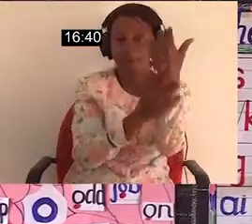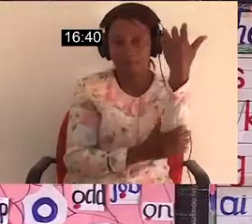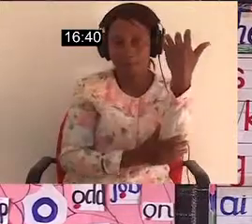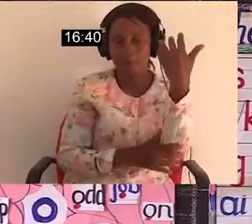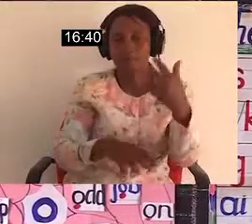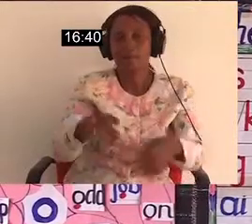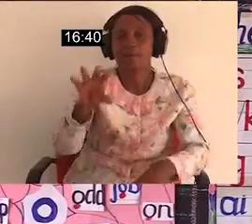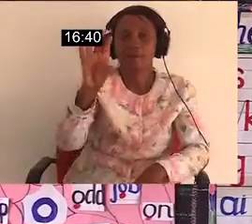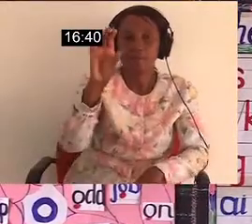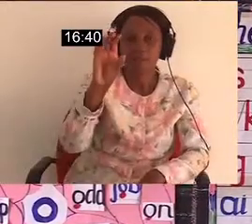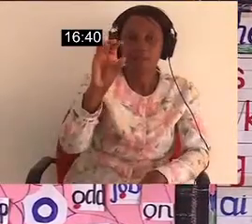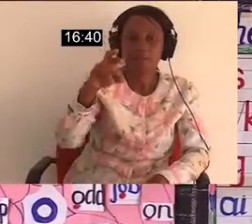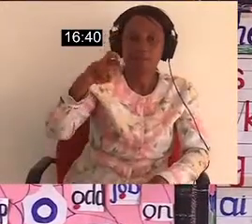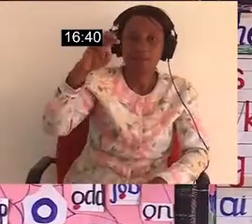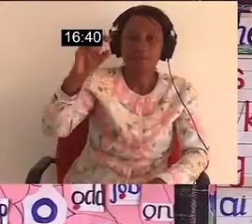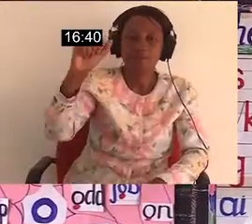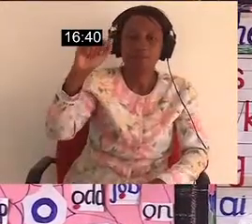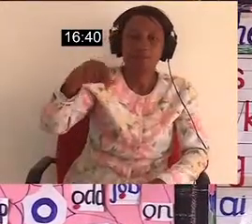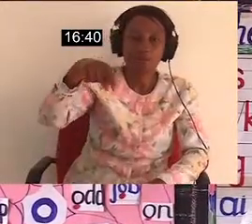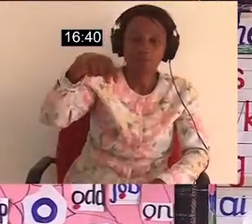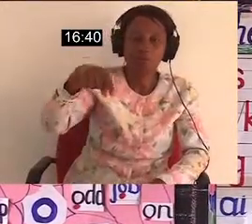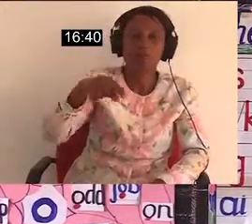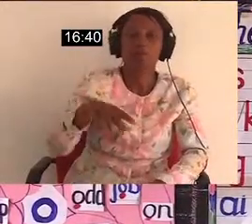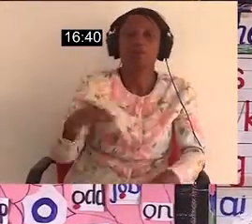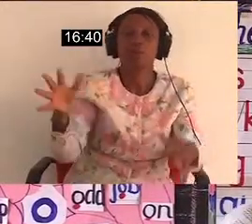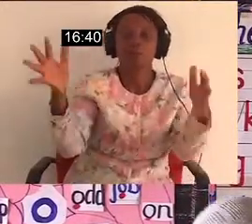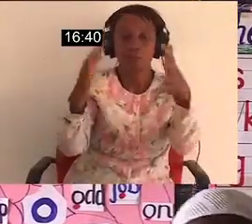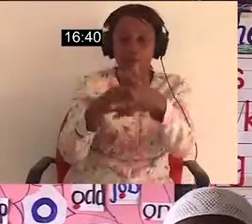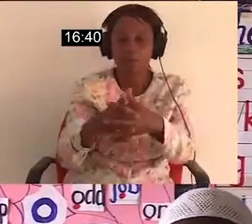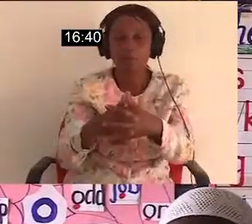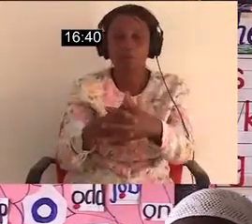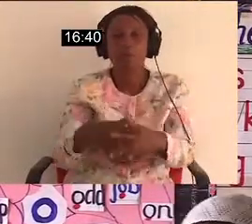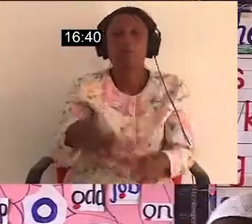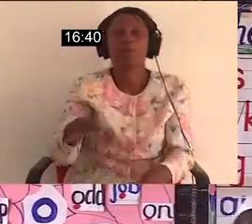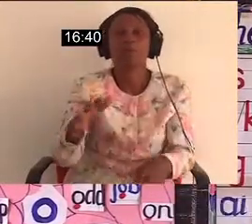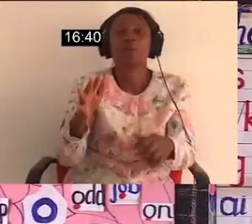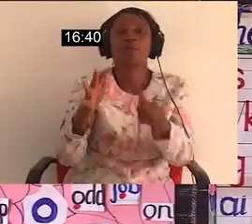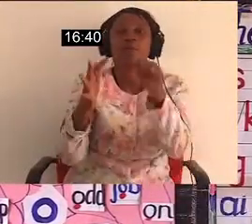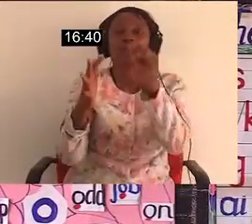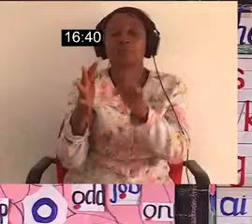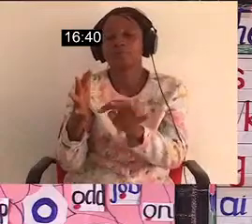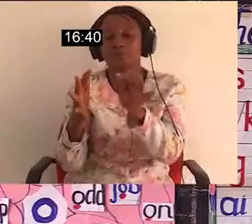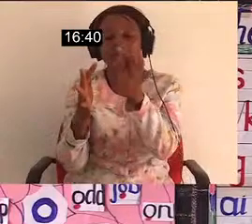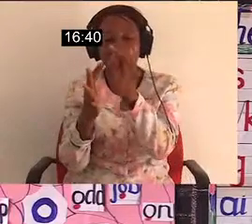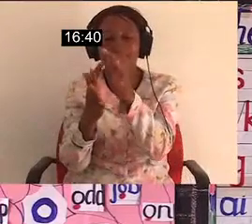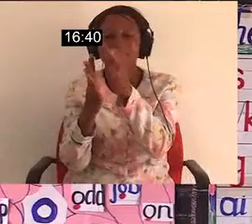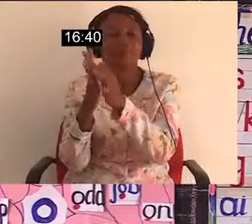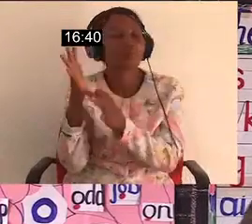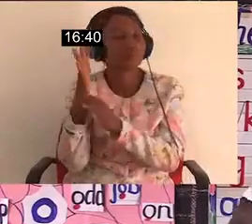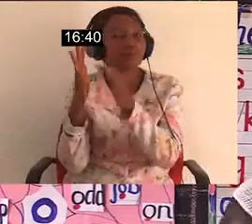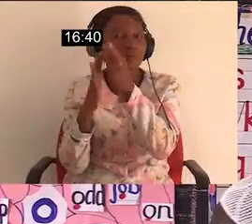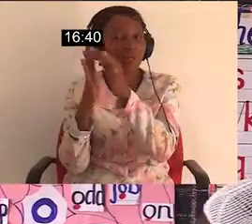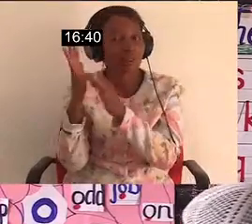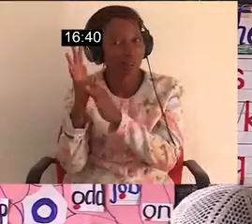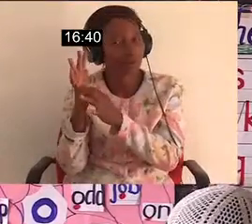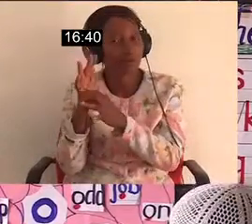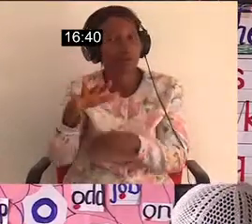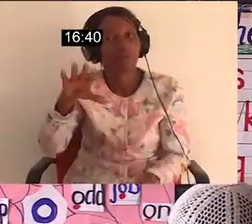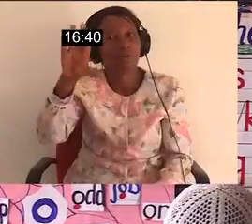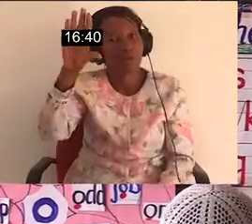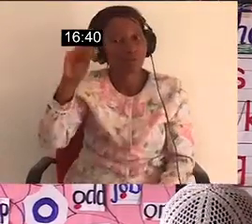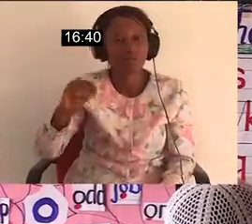K of C. Are we together? Good. Finally, we have done a